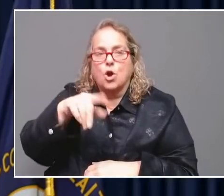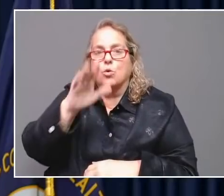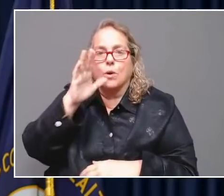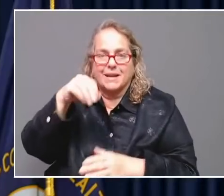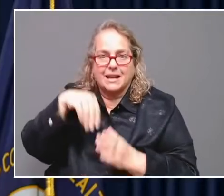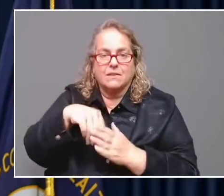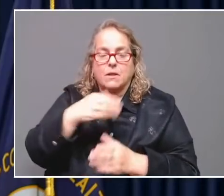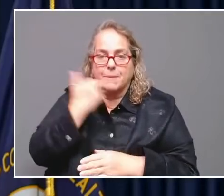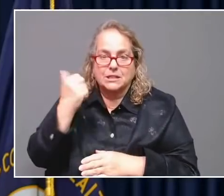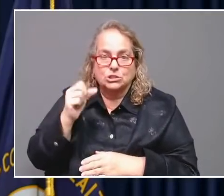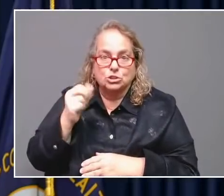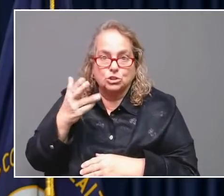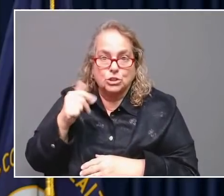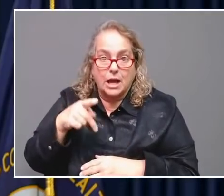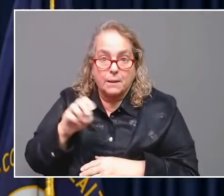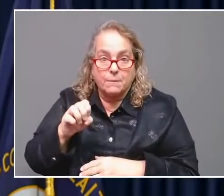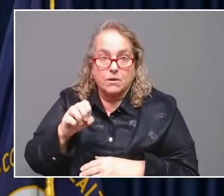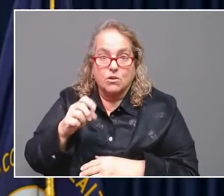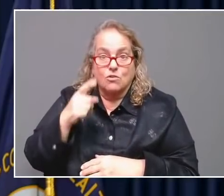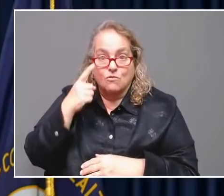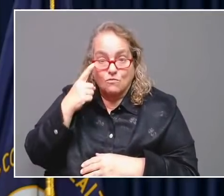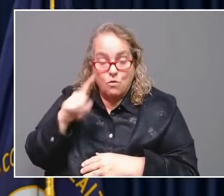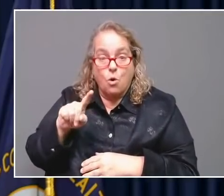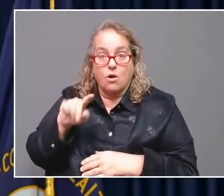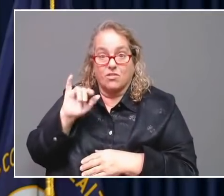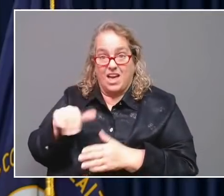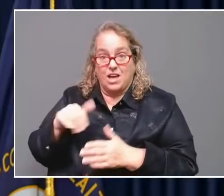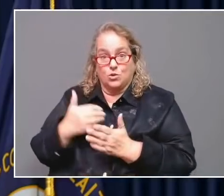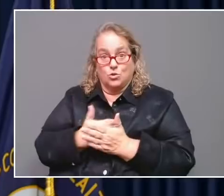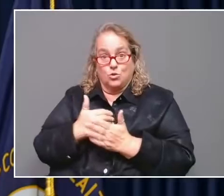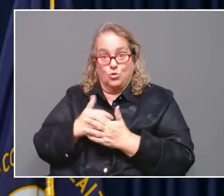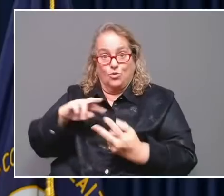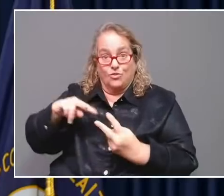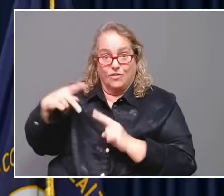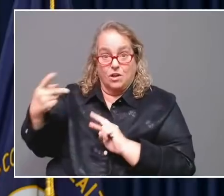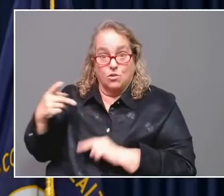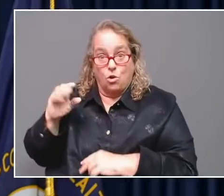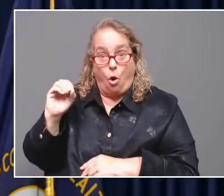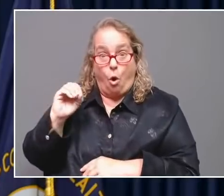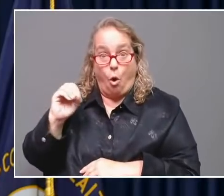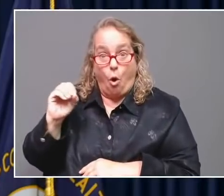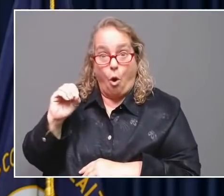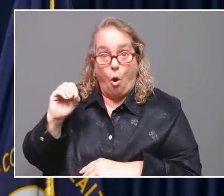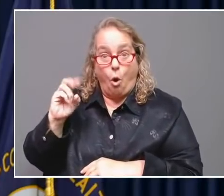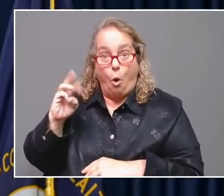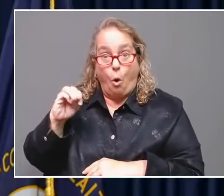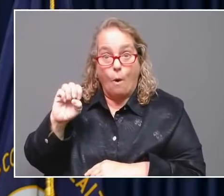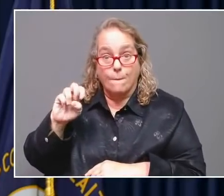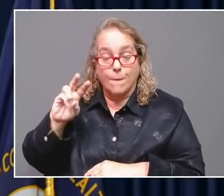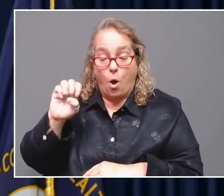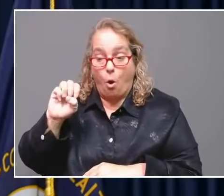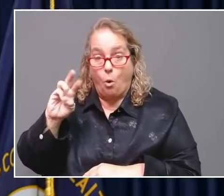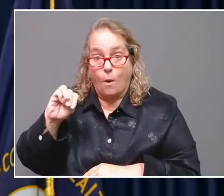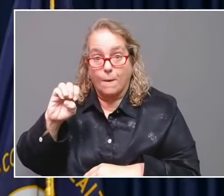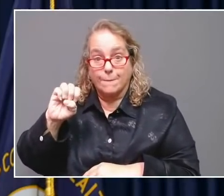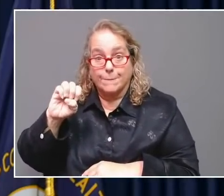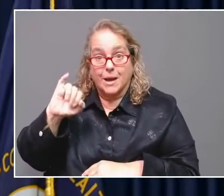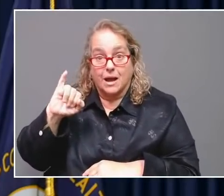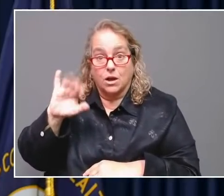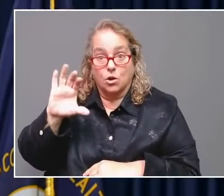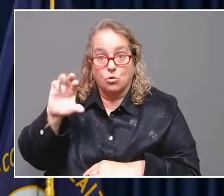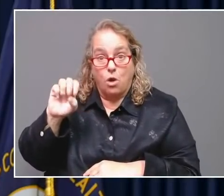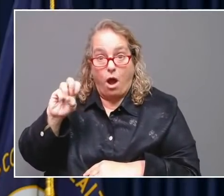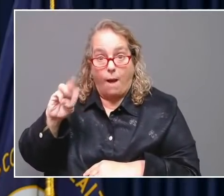for Omicron as we learn more about it. So let's look at the